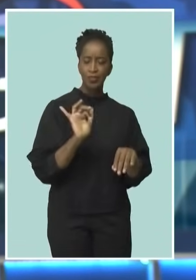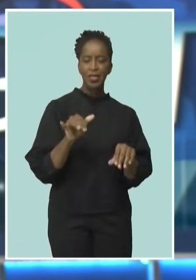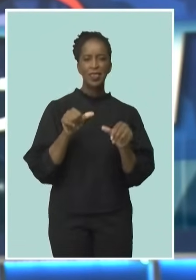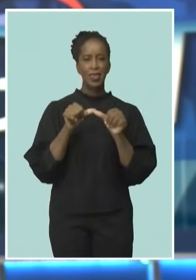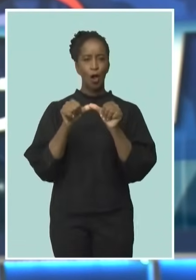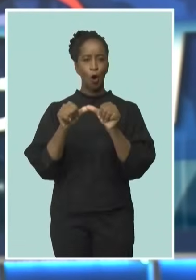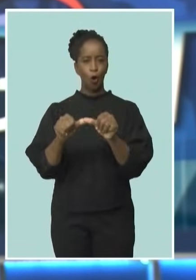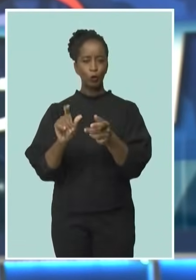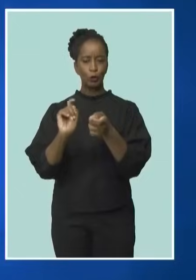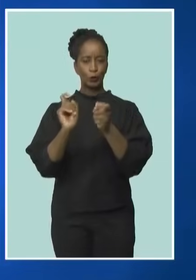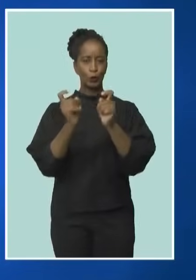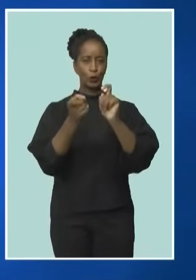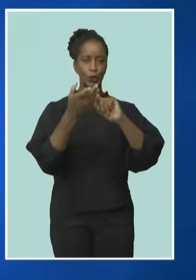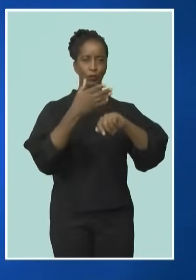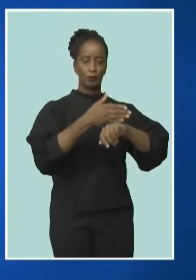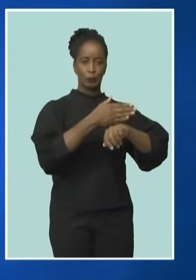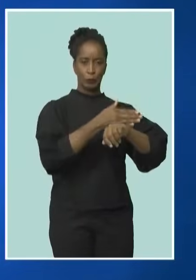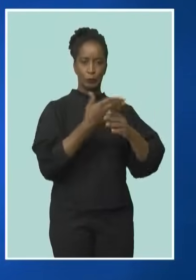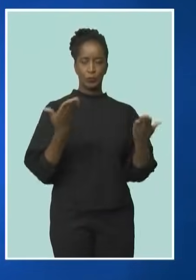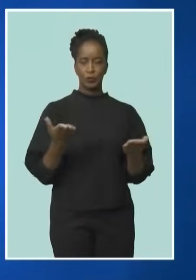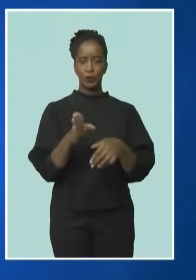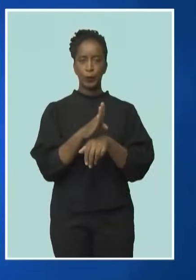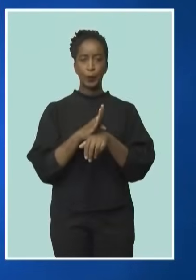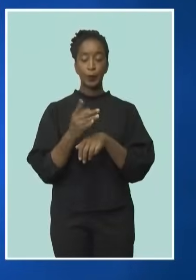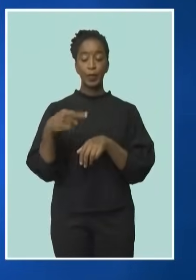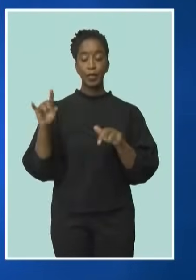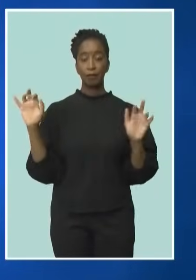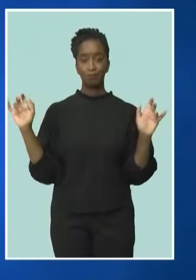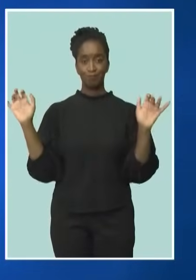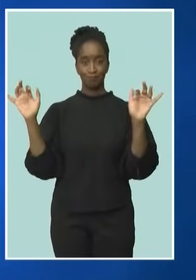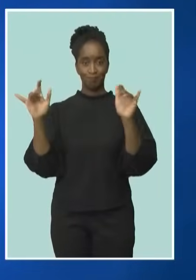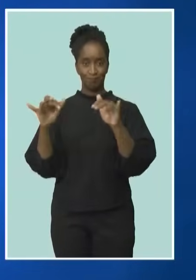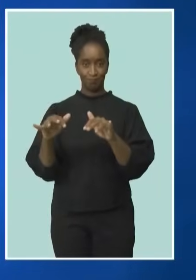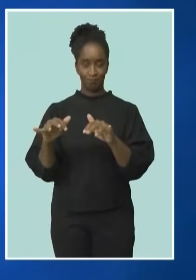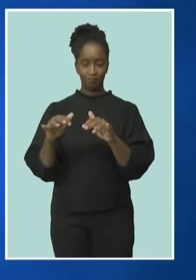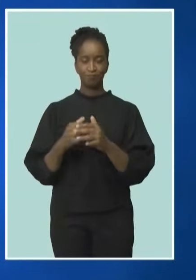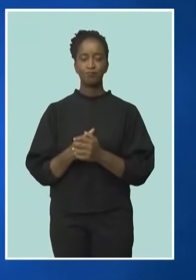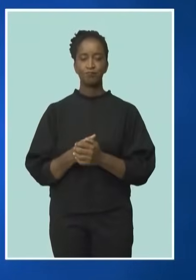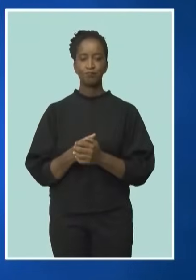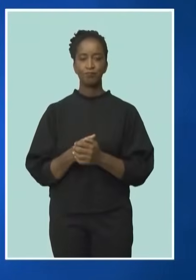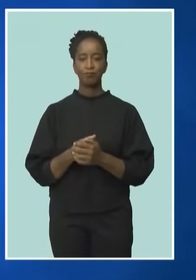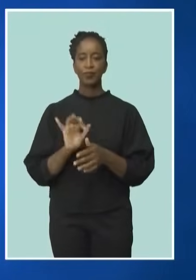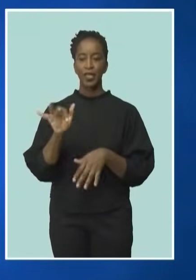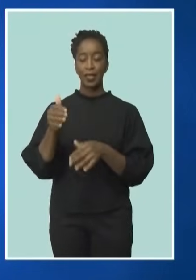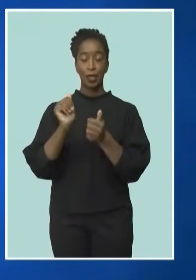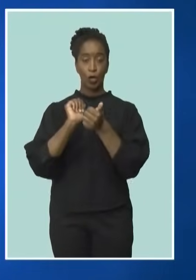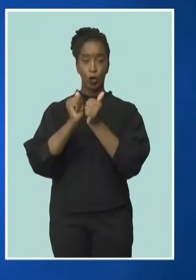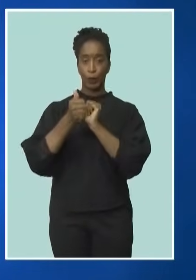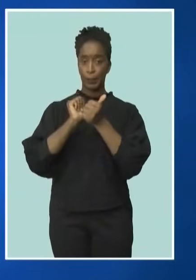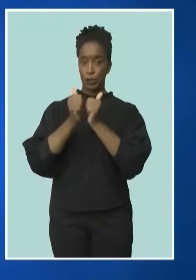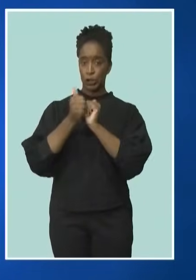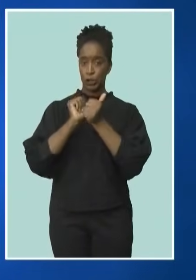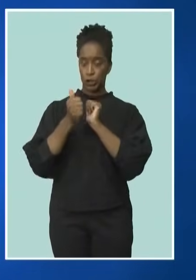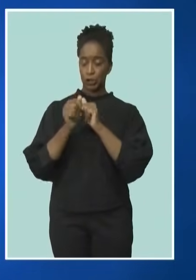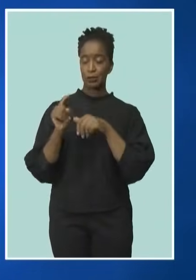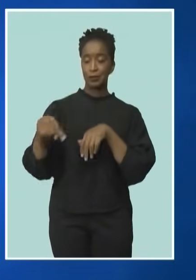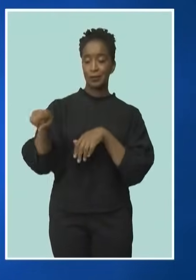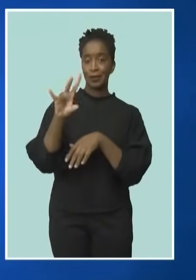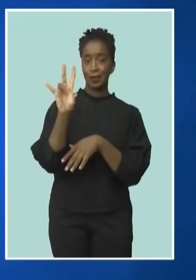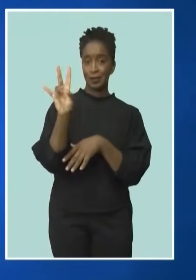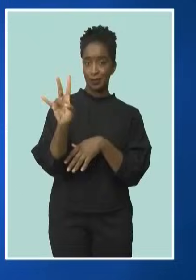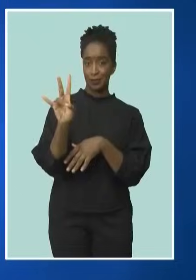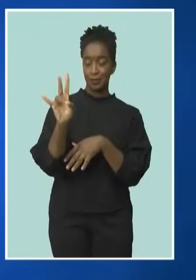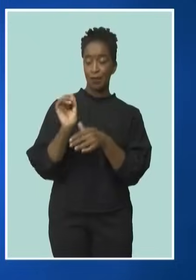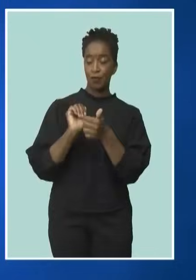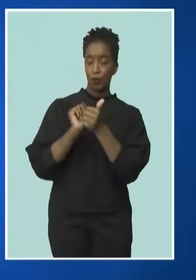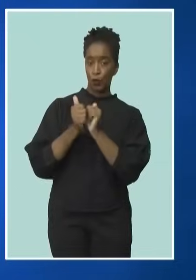Barbados. This was evident as scores gathered to witness under the poetry battle Royale, where 7 artists battled for a